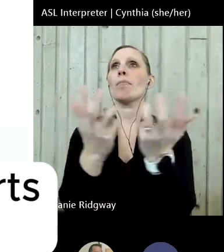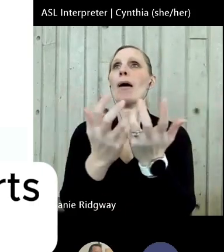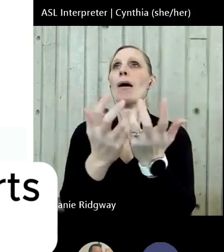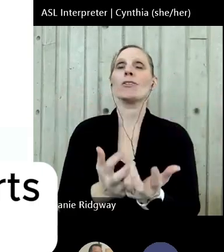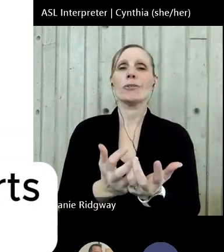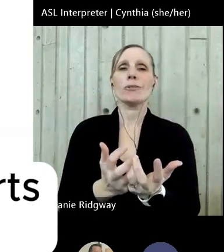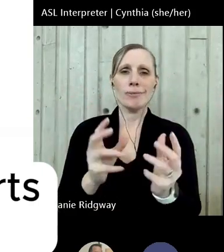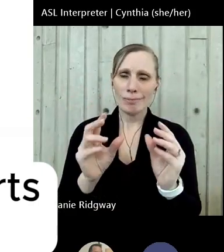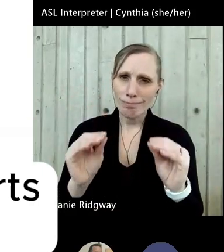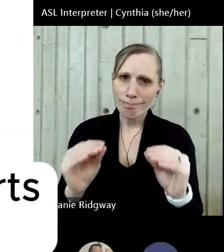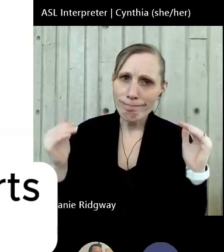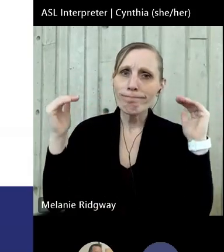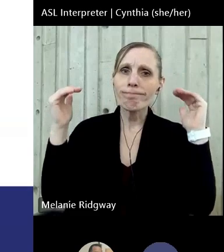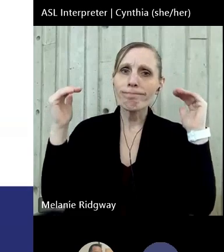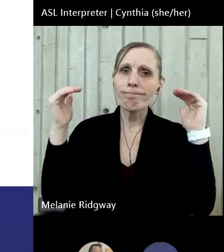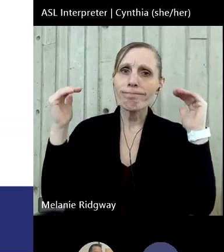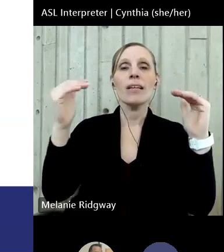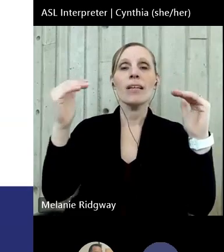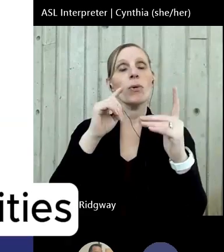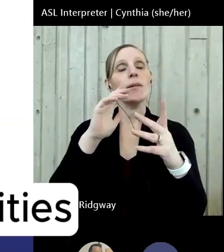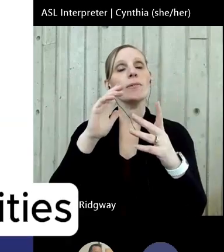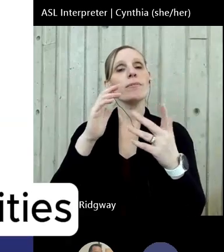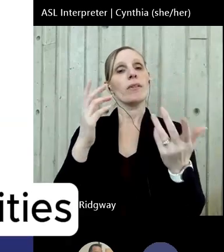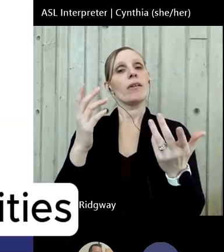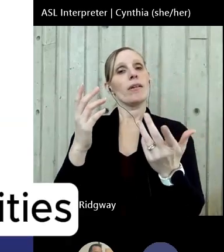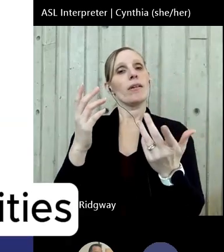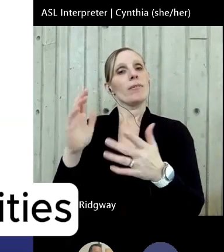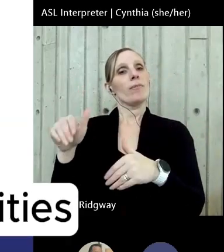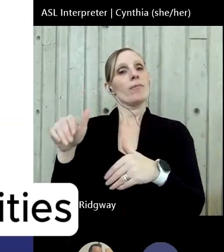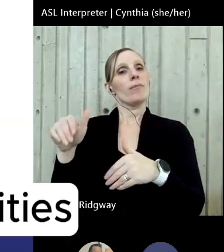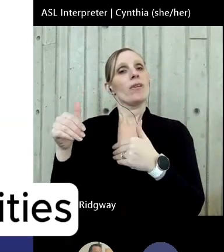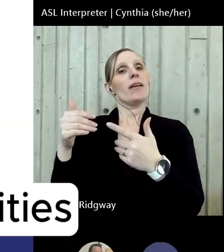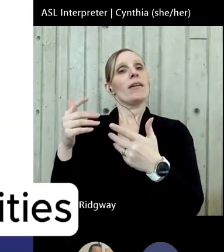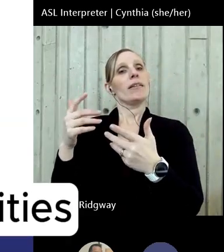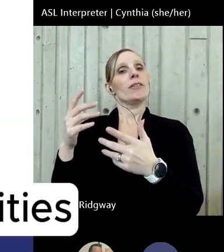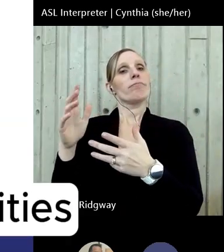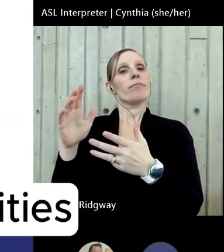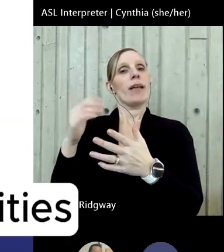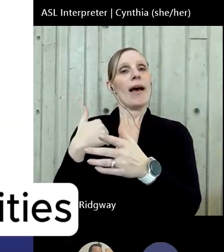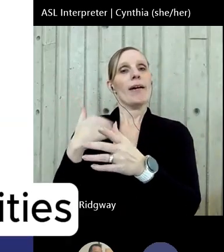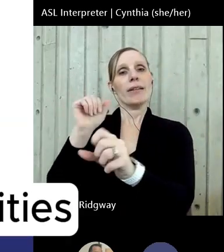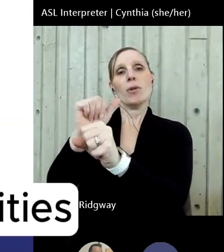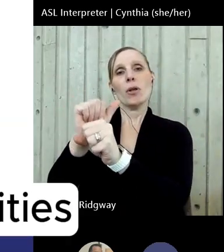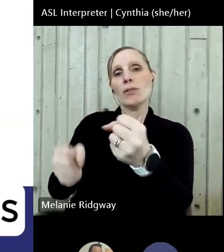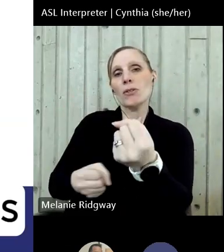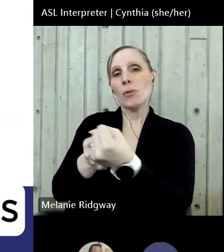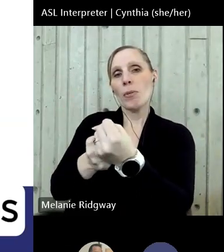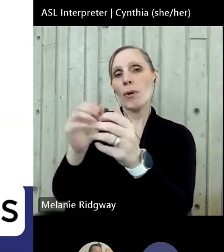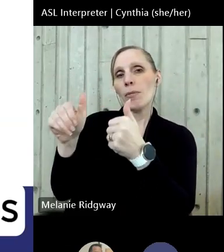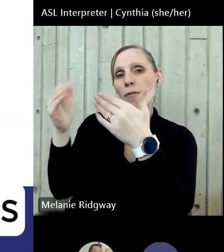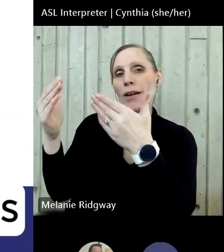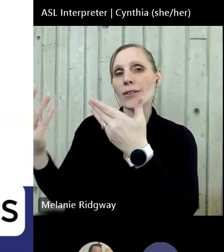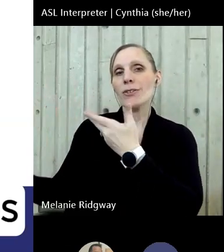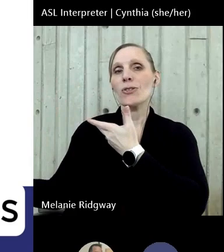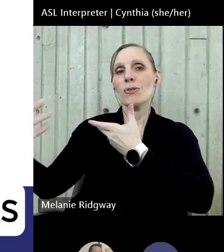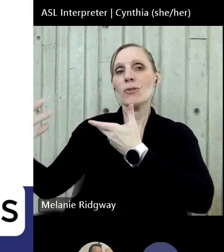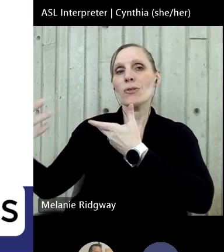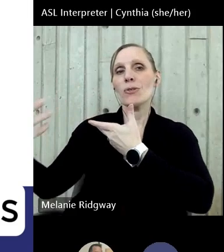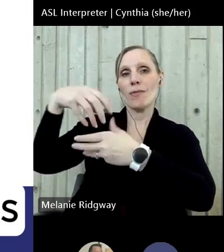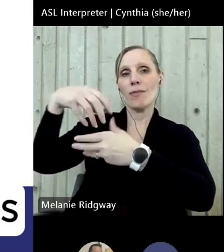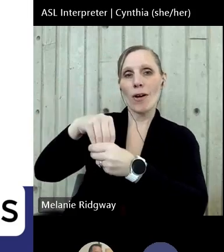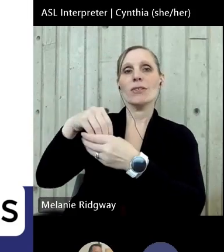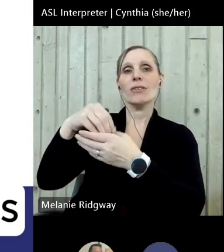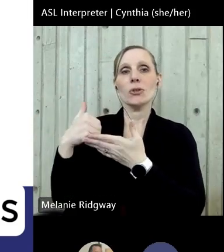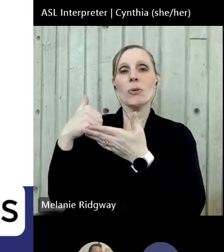employment supports providers who collaborate to create job opportunities specifically for people